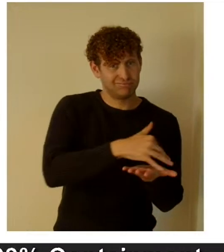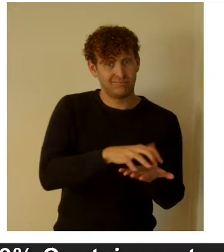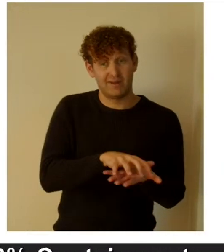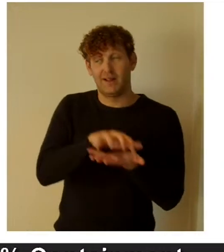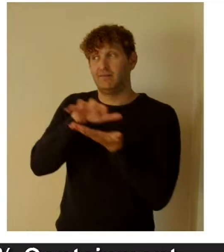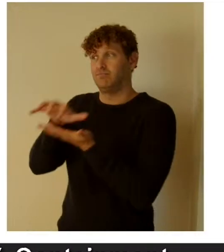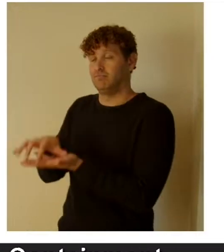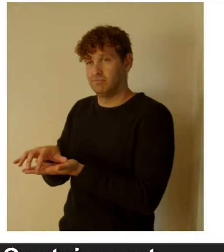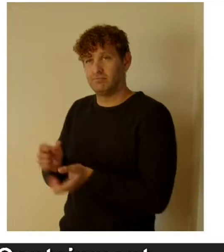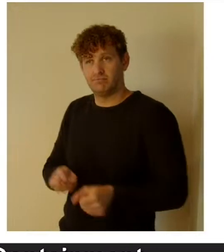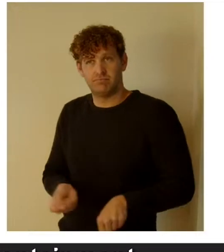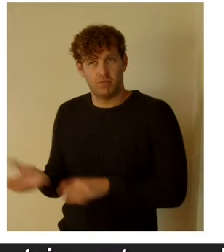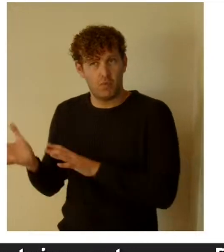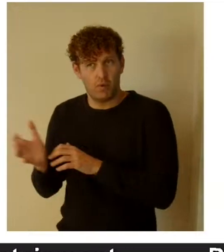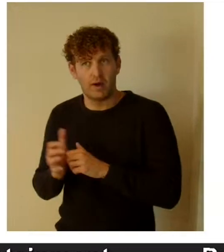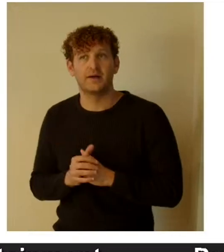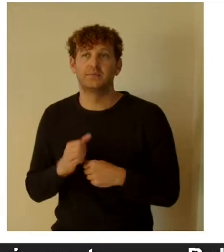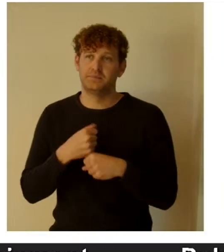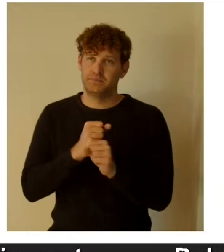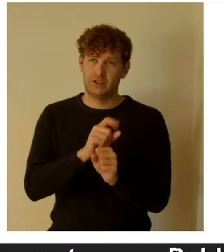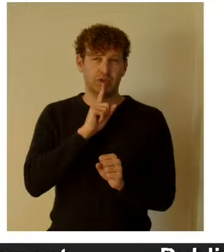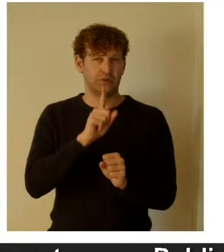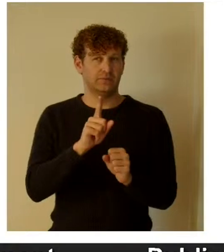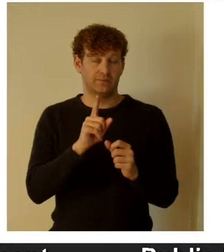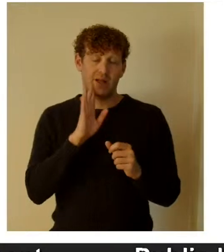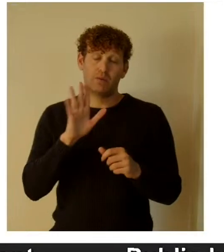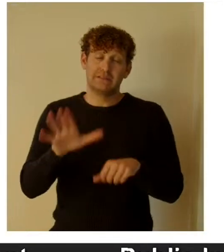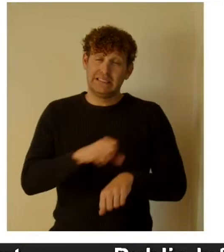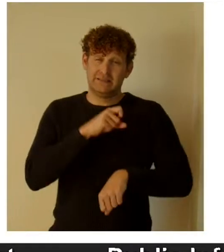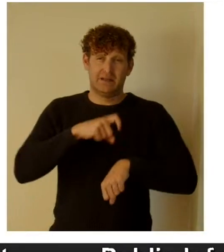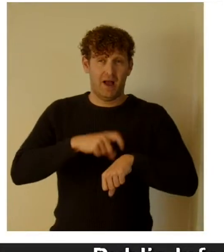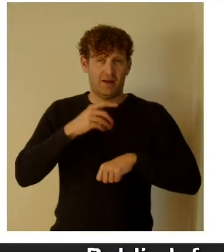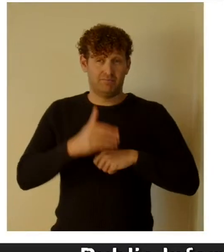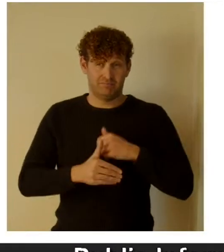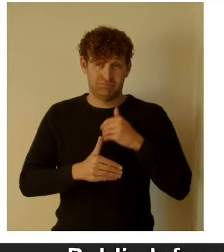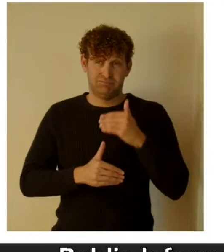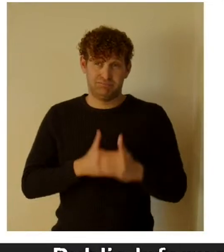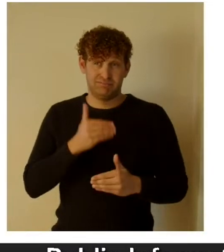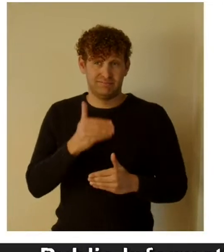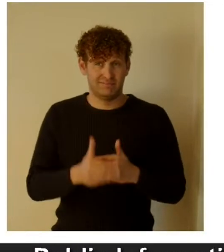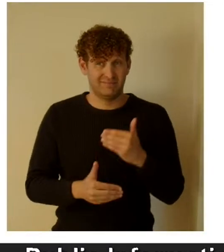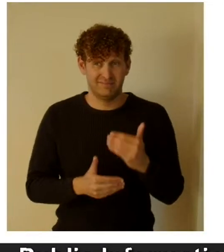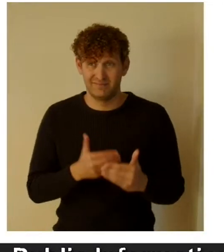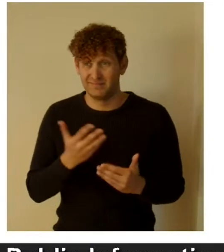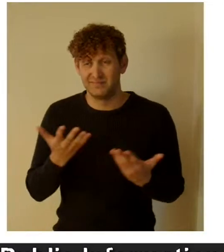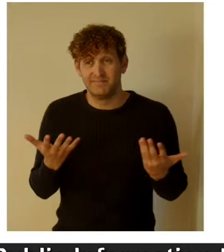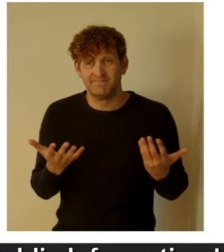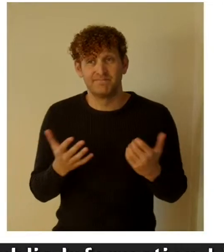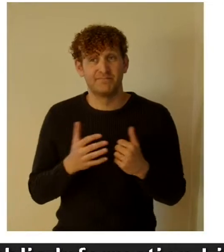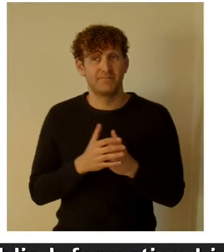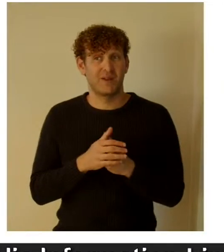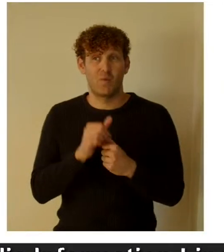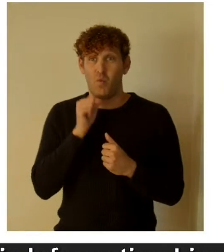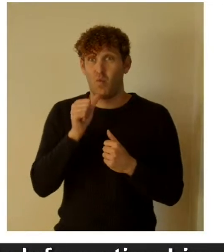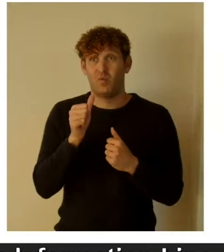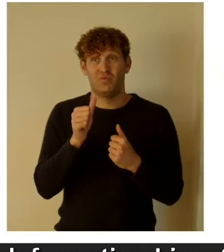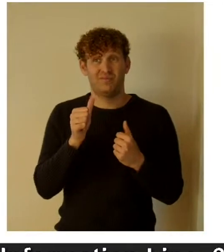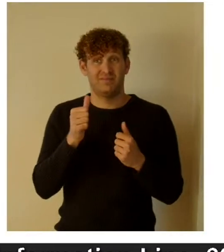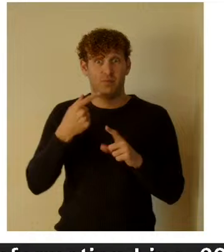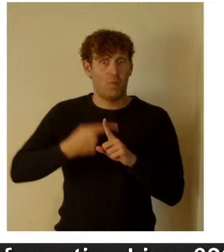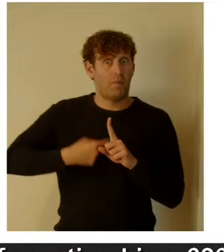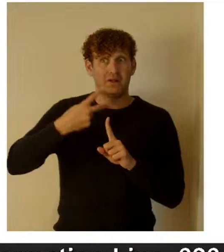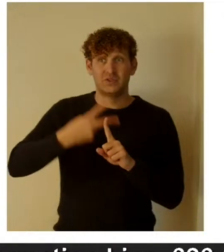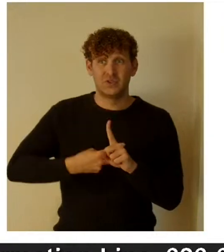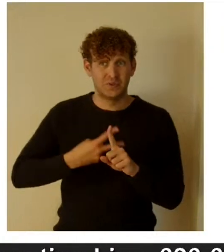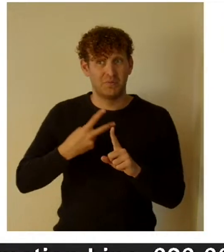extremely important and will take some time to get done. It will probably not occur for another month or two, at